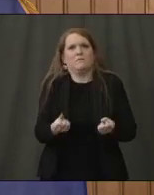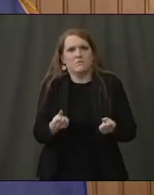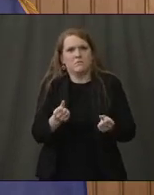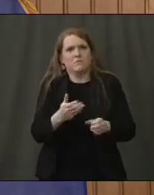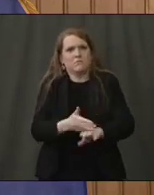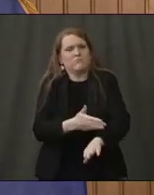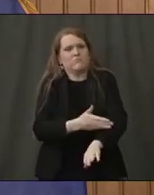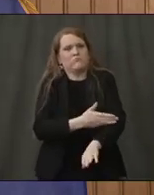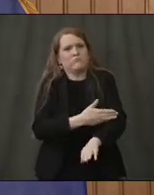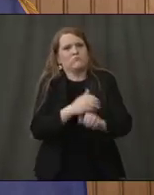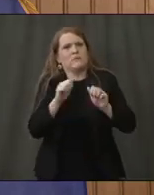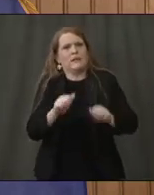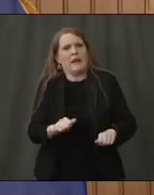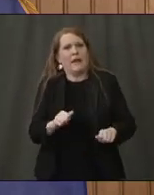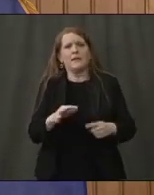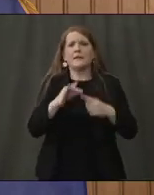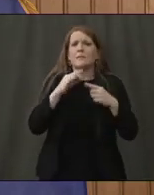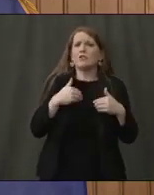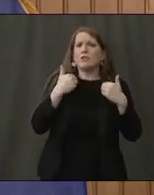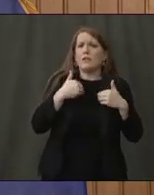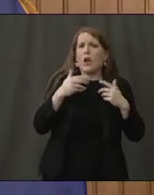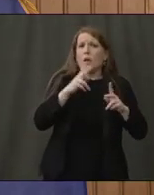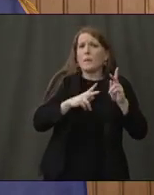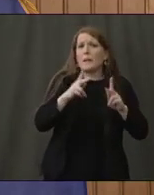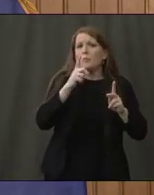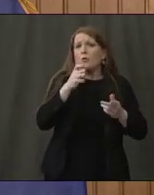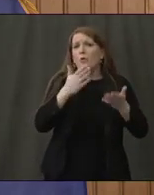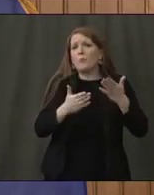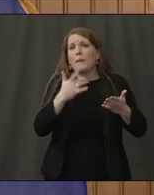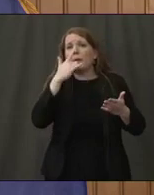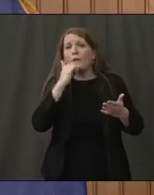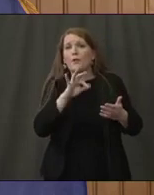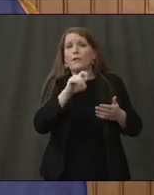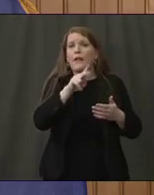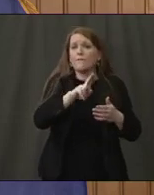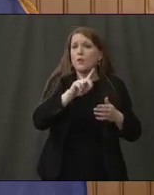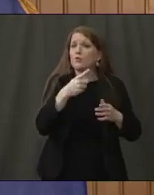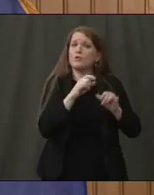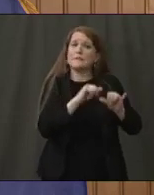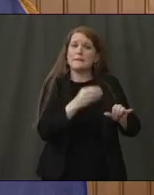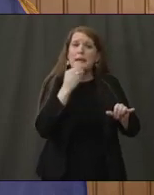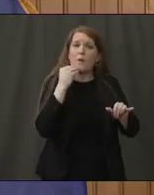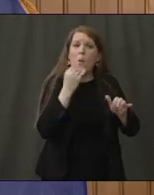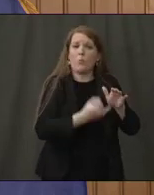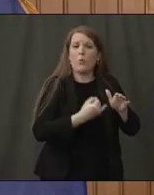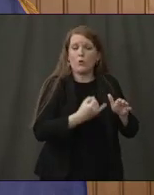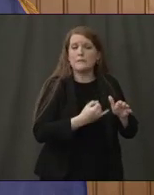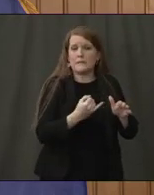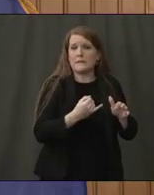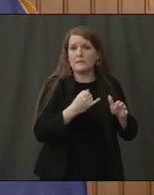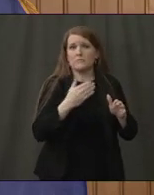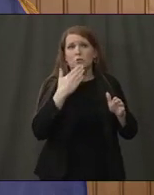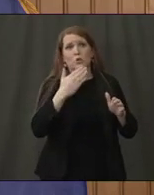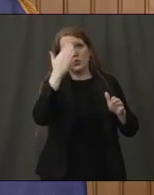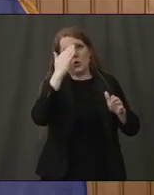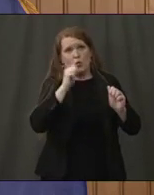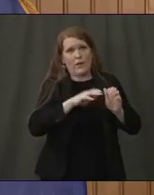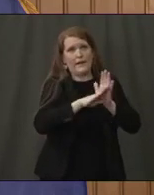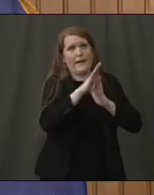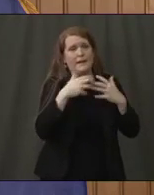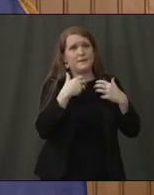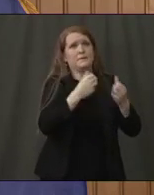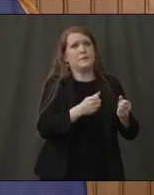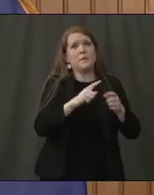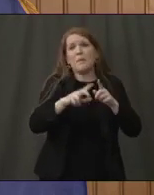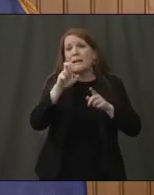maybe have flu-like symptoms and quarantine for 14 days at home, but even those people that end up in the ICU and end up in the hospital,